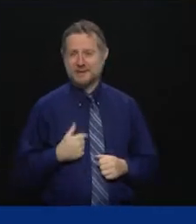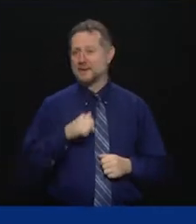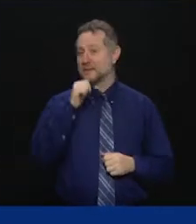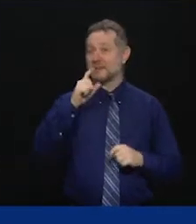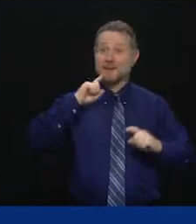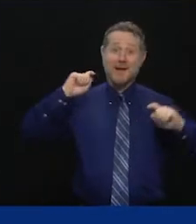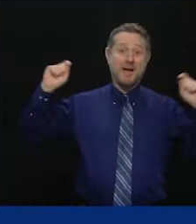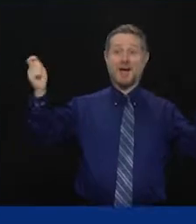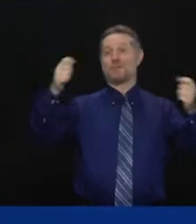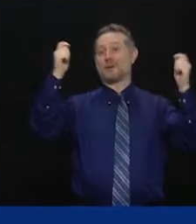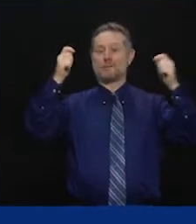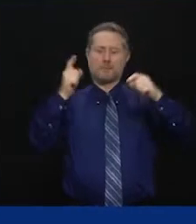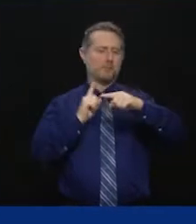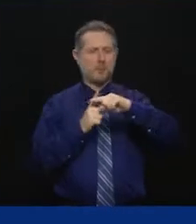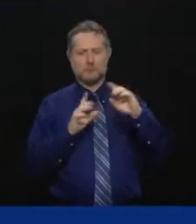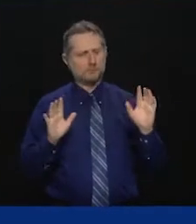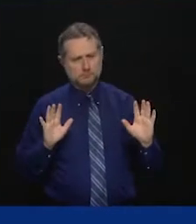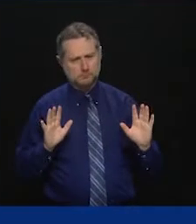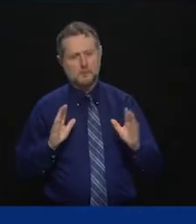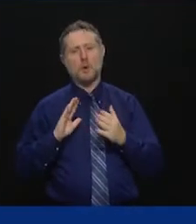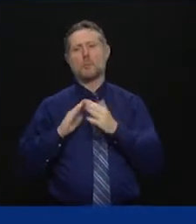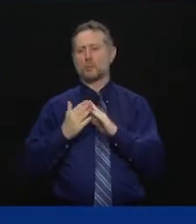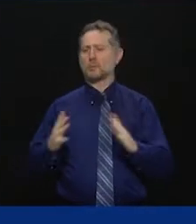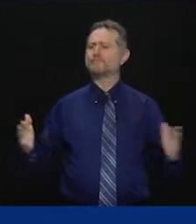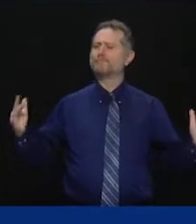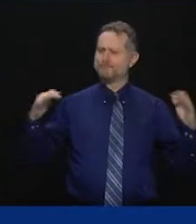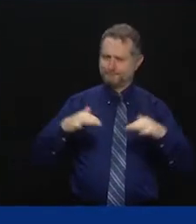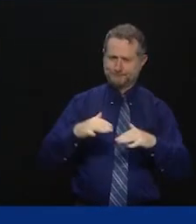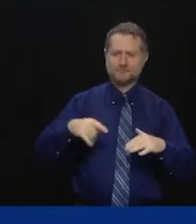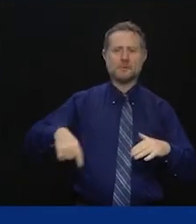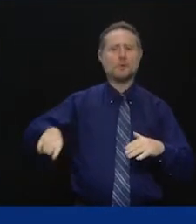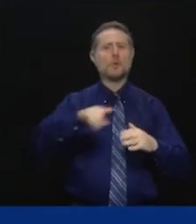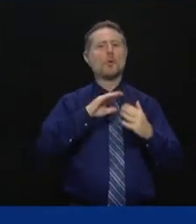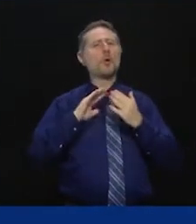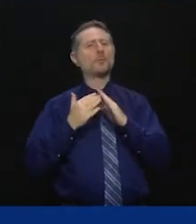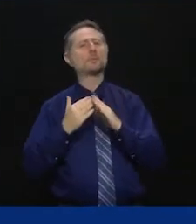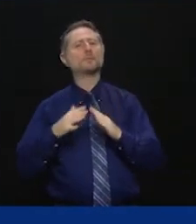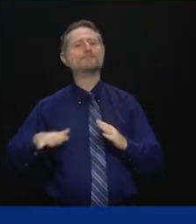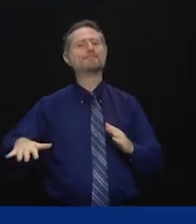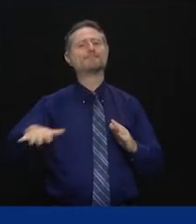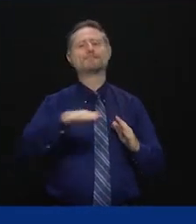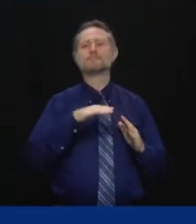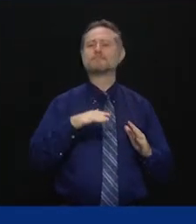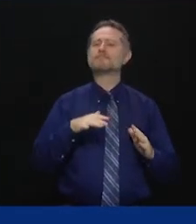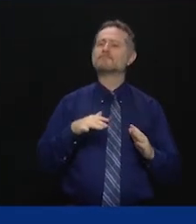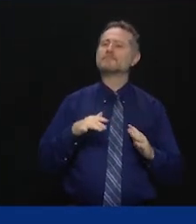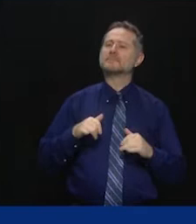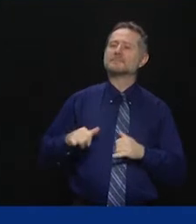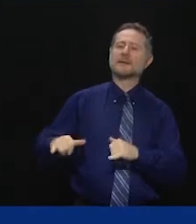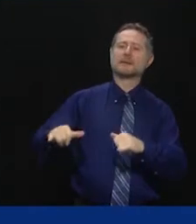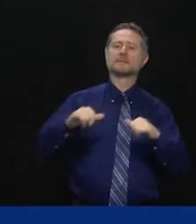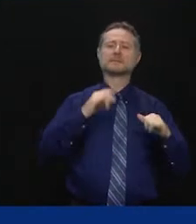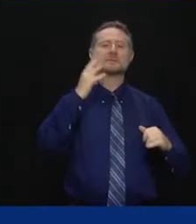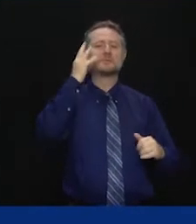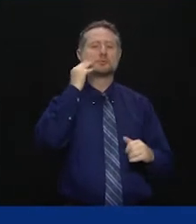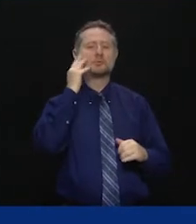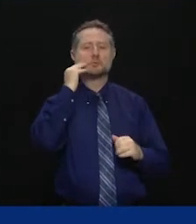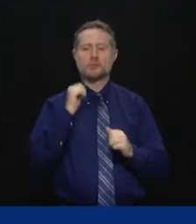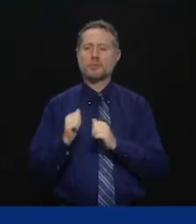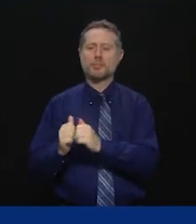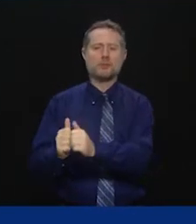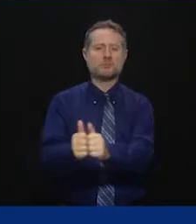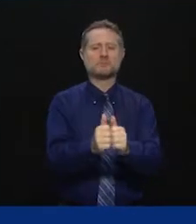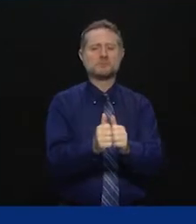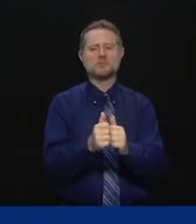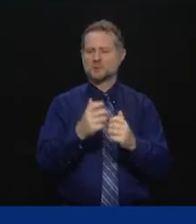a gathering of a community that went through a collective experience that was so deeply